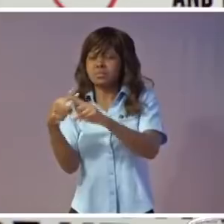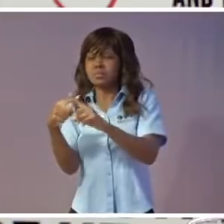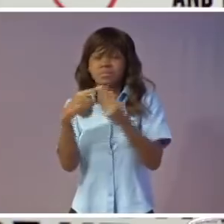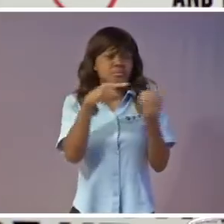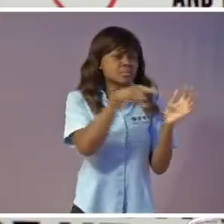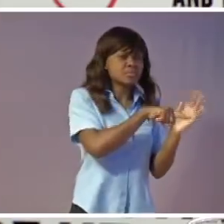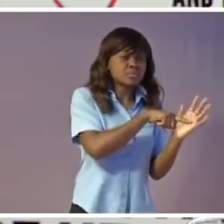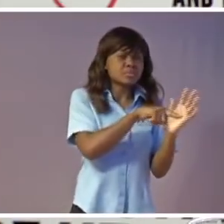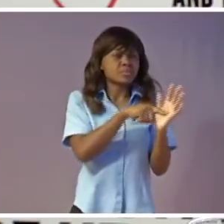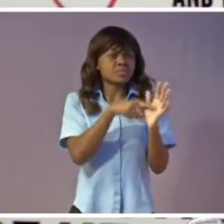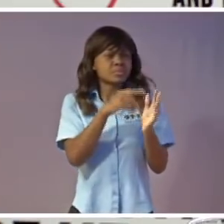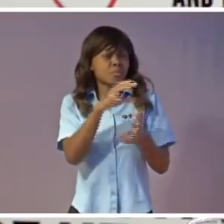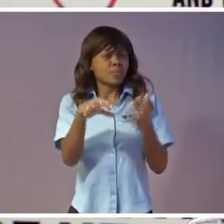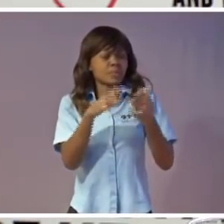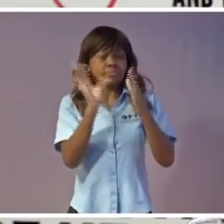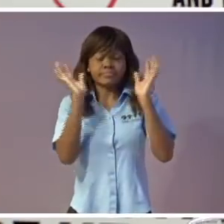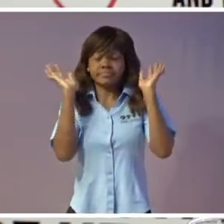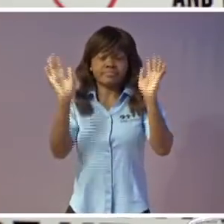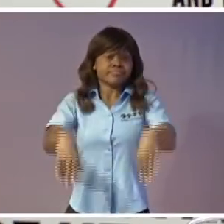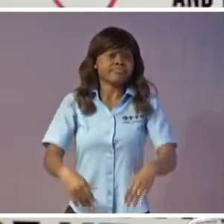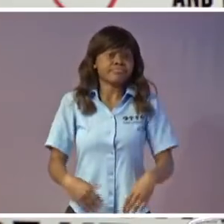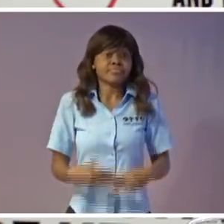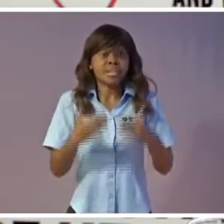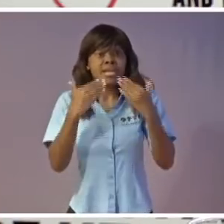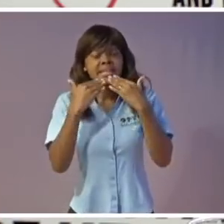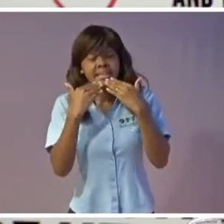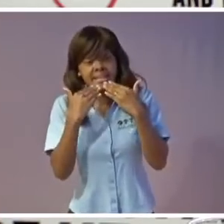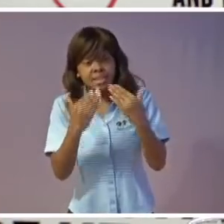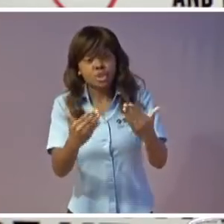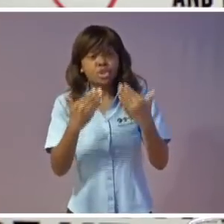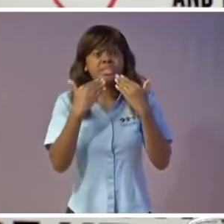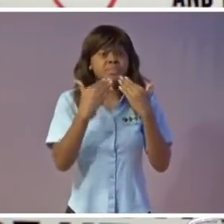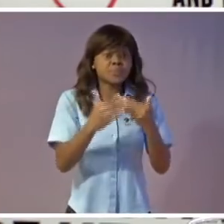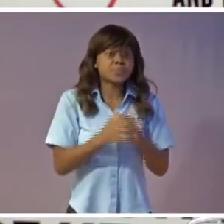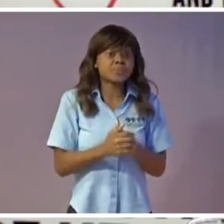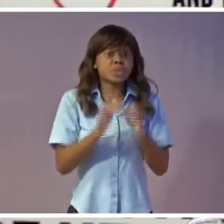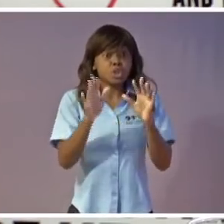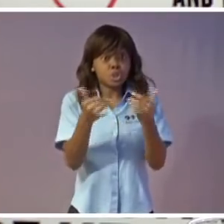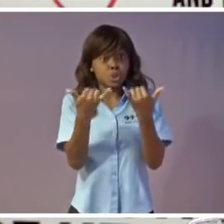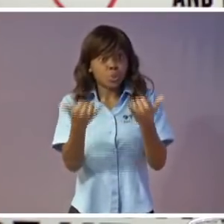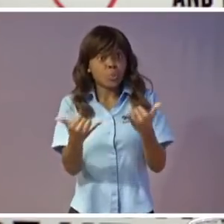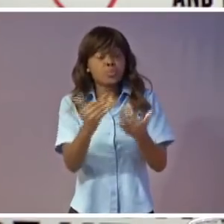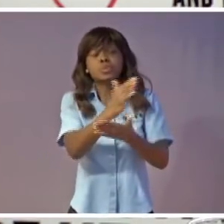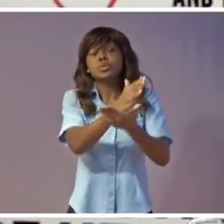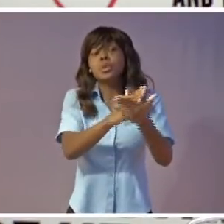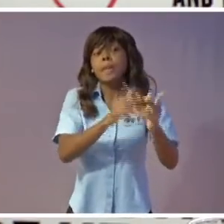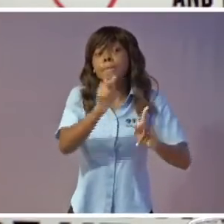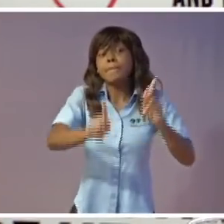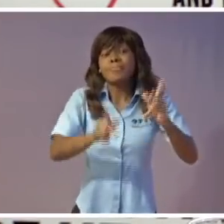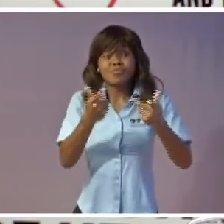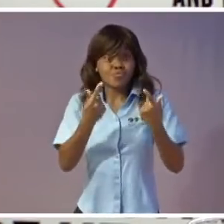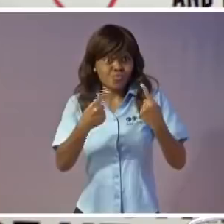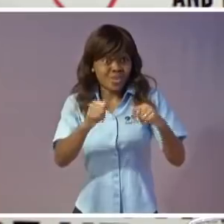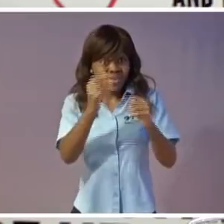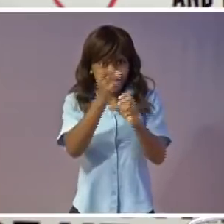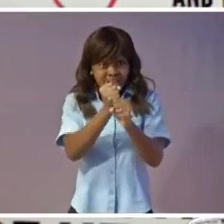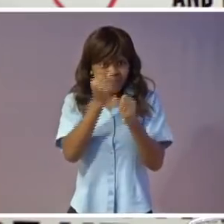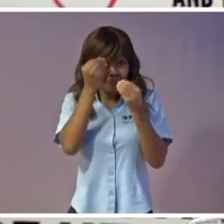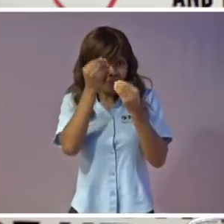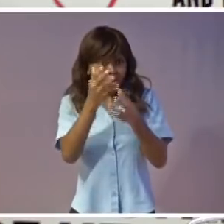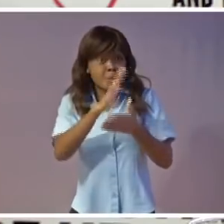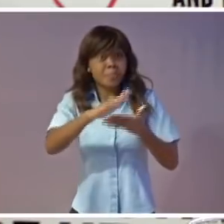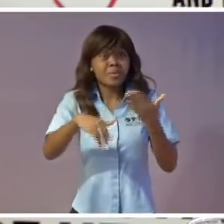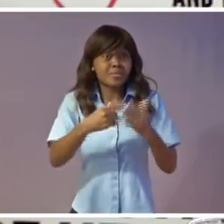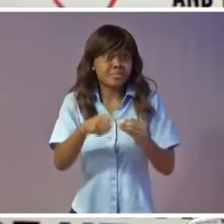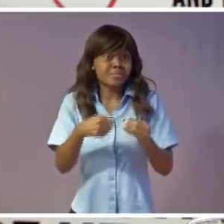some persons who are trying to get information on either patients or persons who have deceased